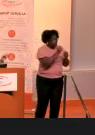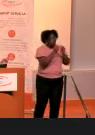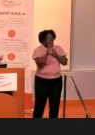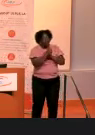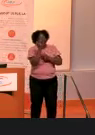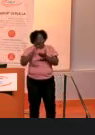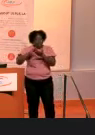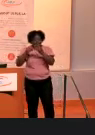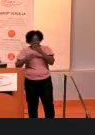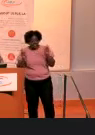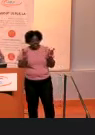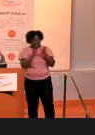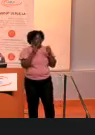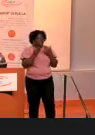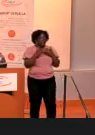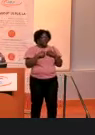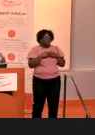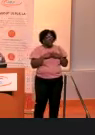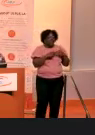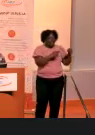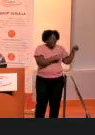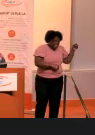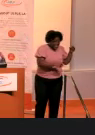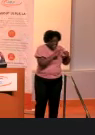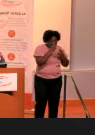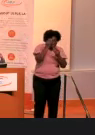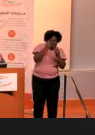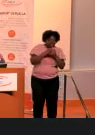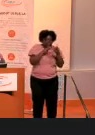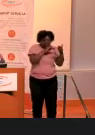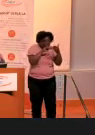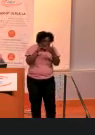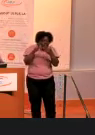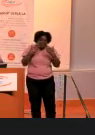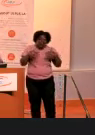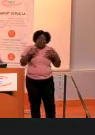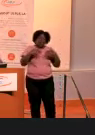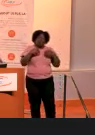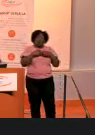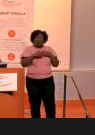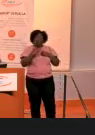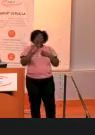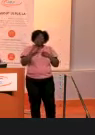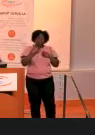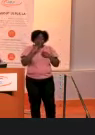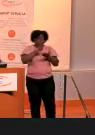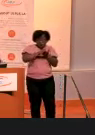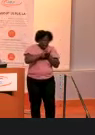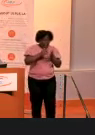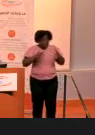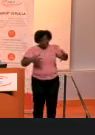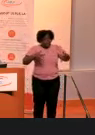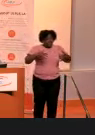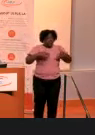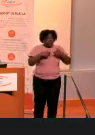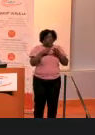When we look at Karen Kostenbader's dialysis data, there was a higher incidence of diabetes and obesity in people who